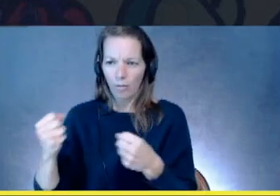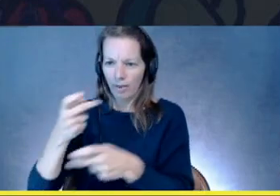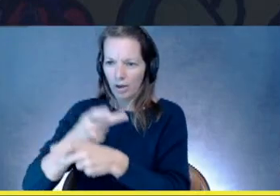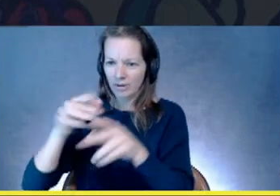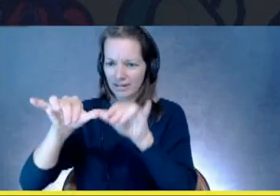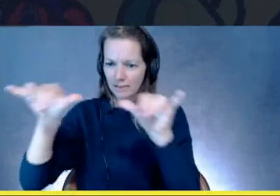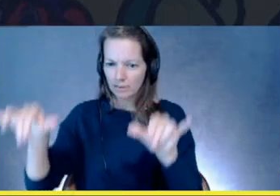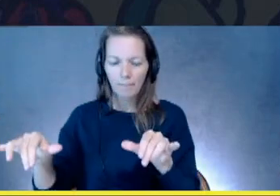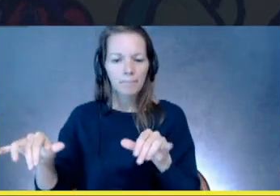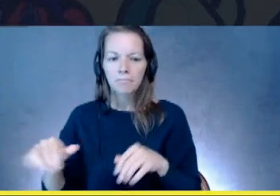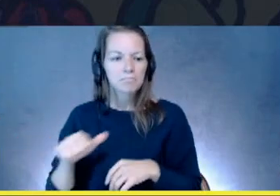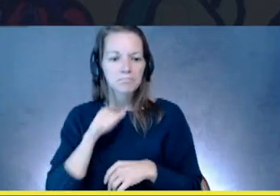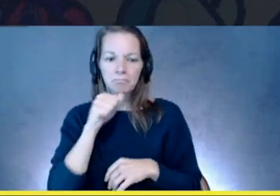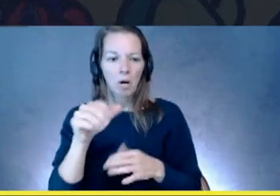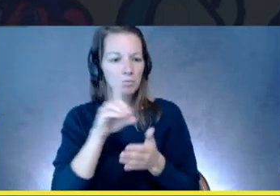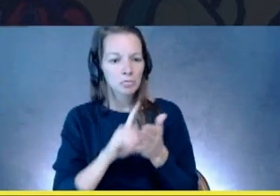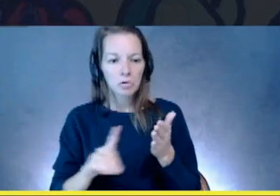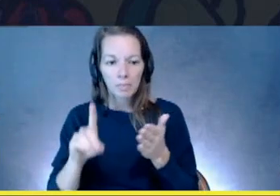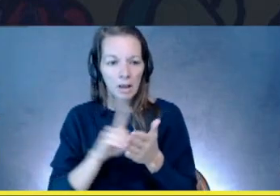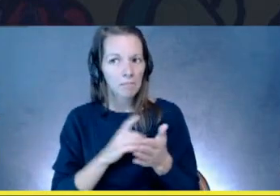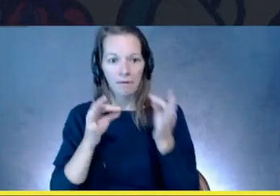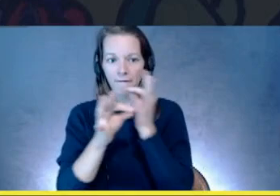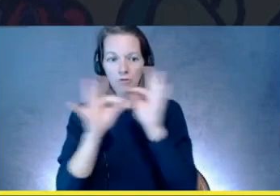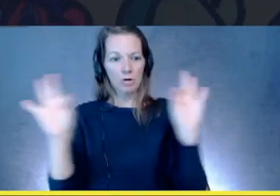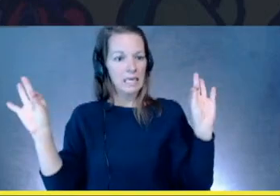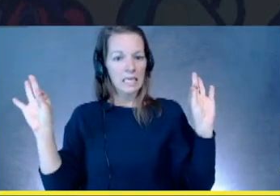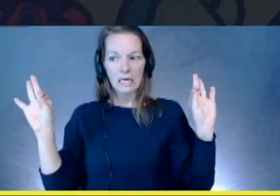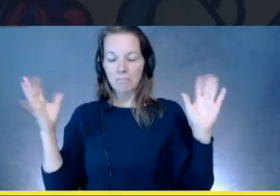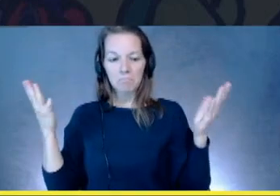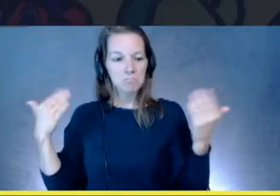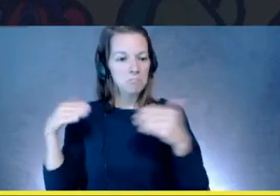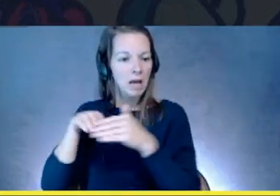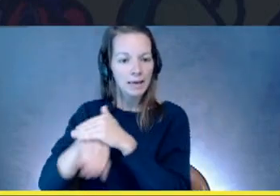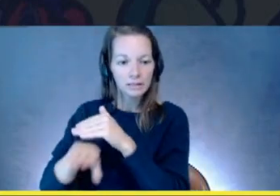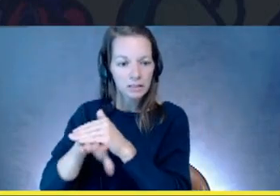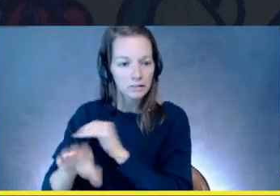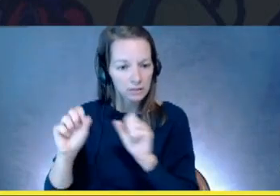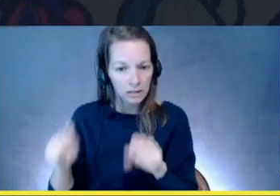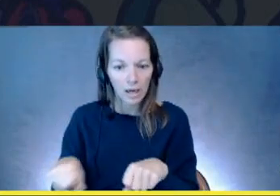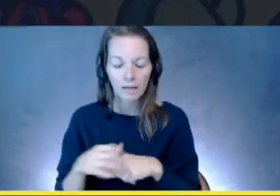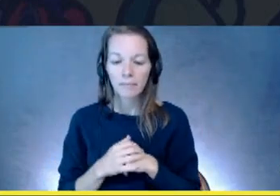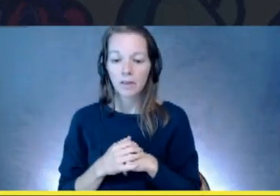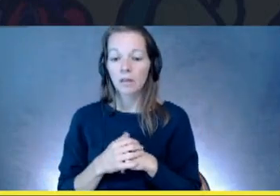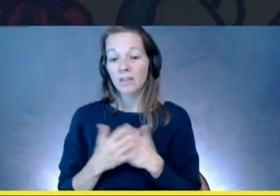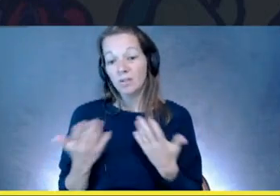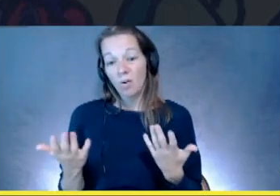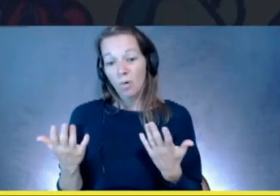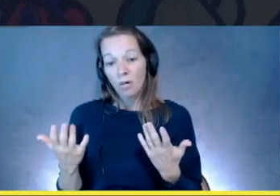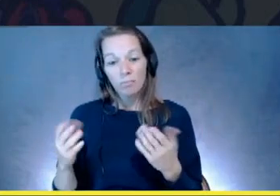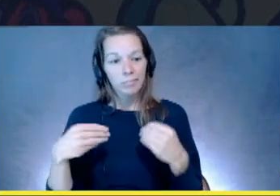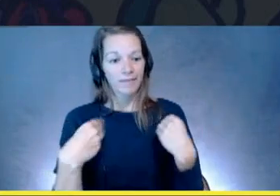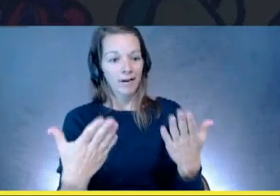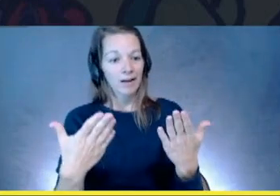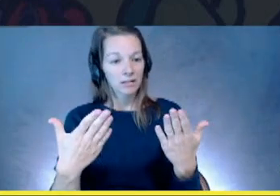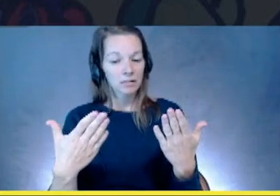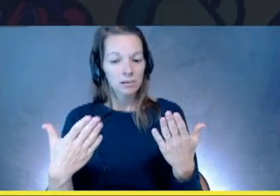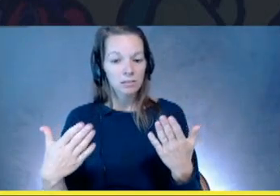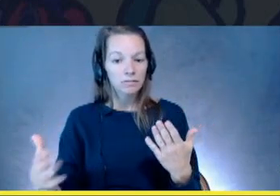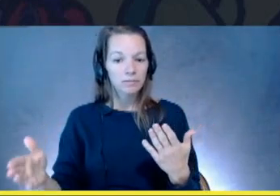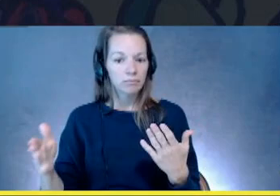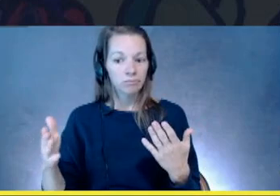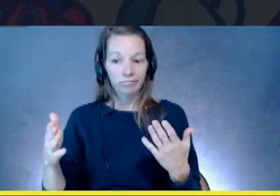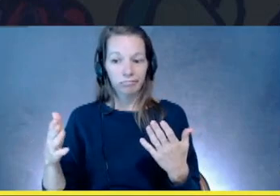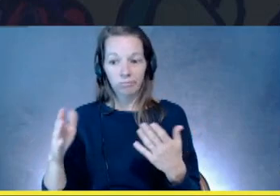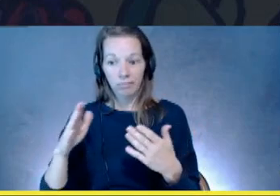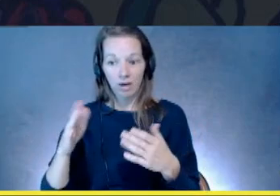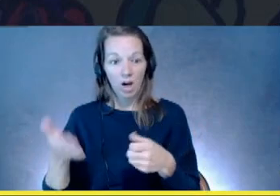not discriminate, is free at the point of access. So essentially, it provides universal health coverage to anyone and everyone who